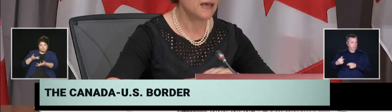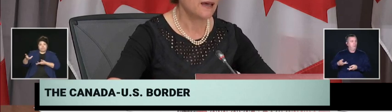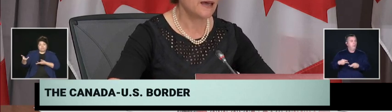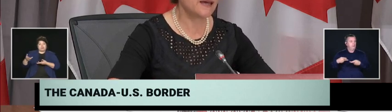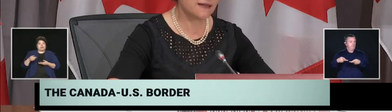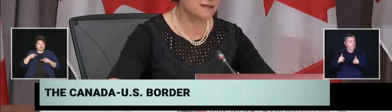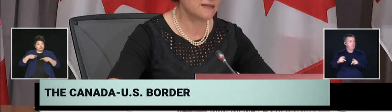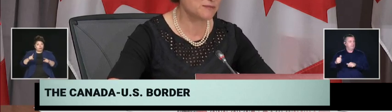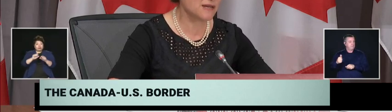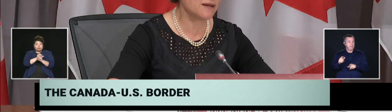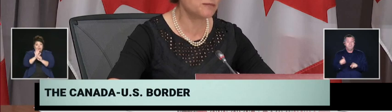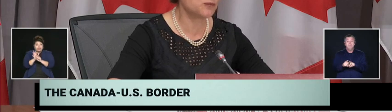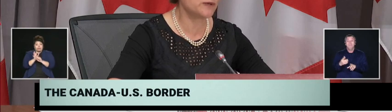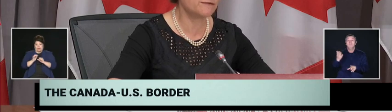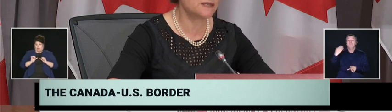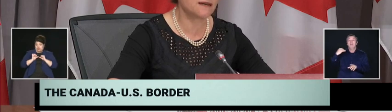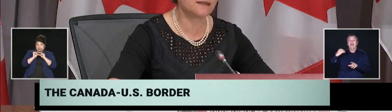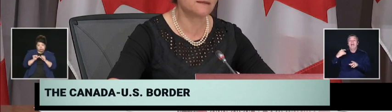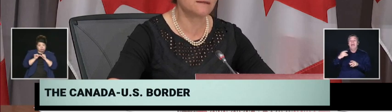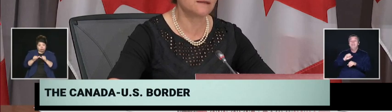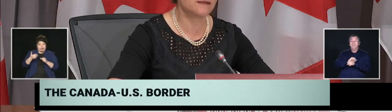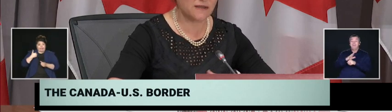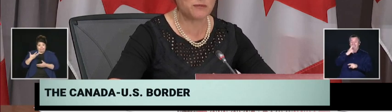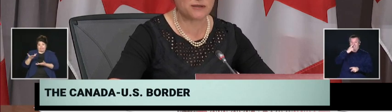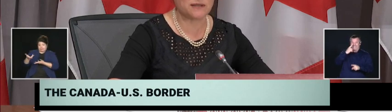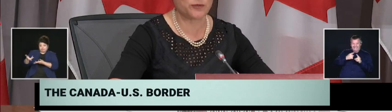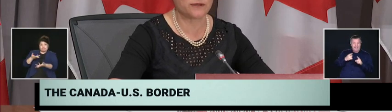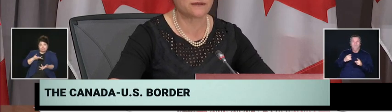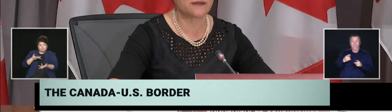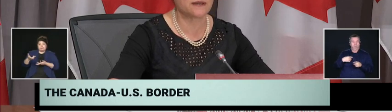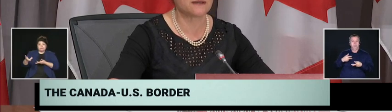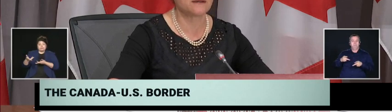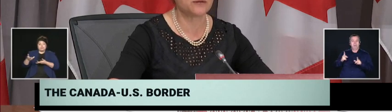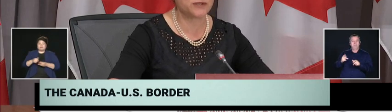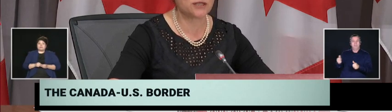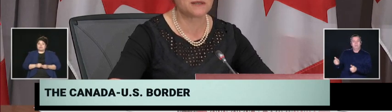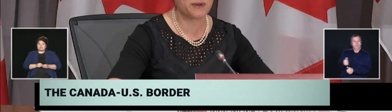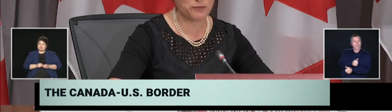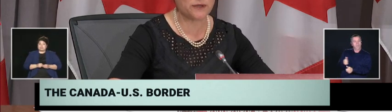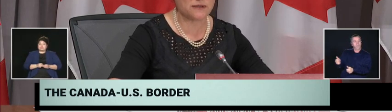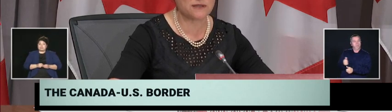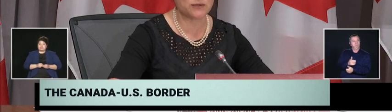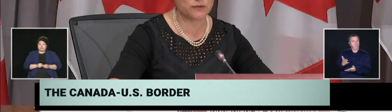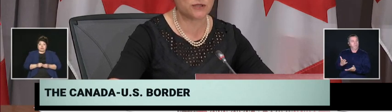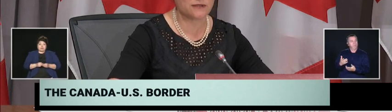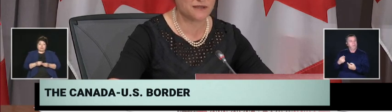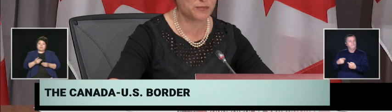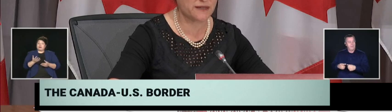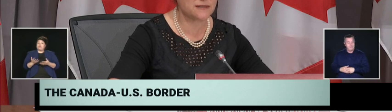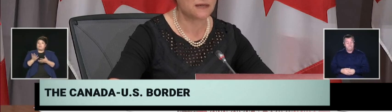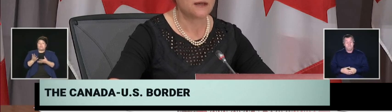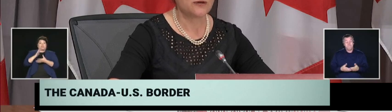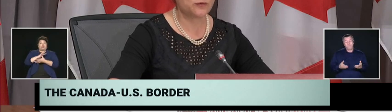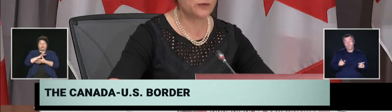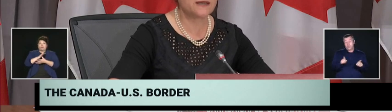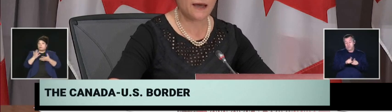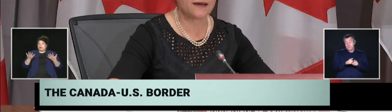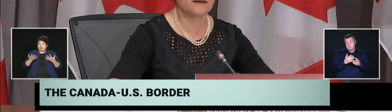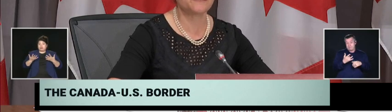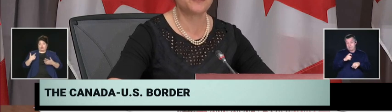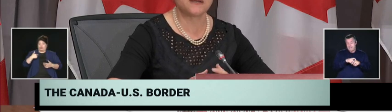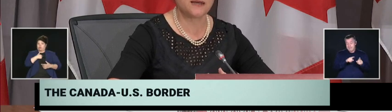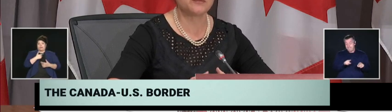Canada. And at the same time, we've done the most important thing, which is by putting these restrictions in place,